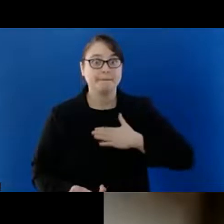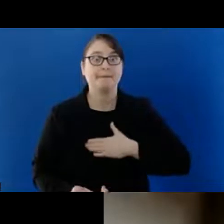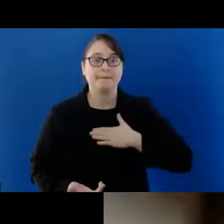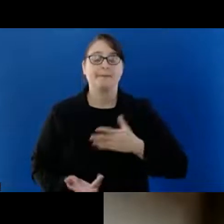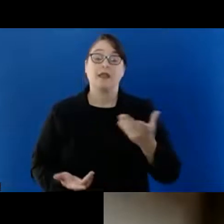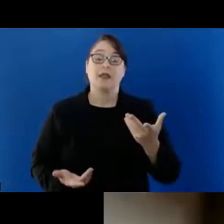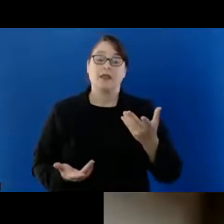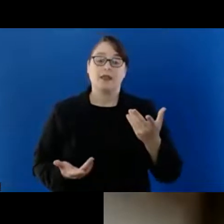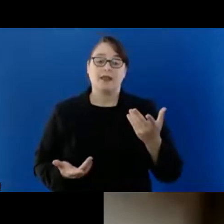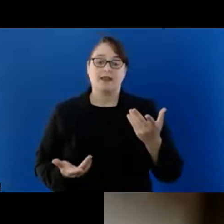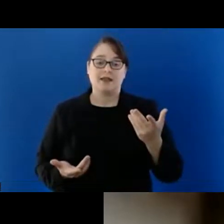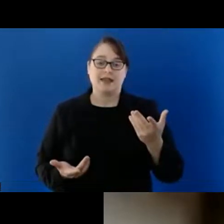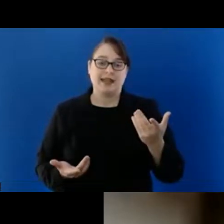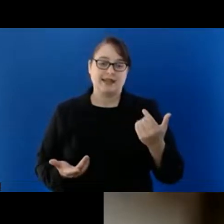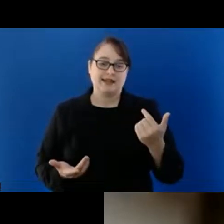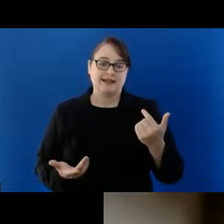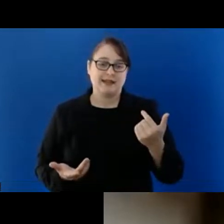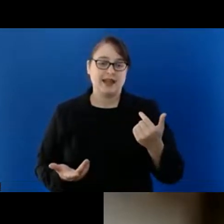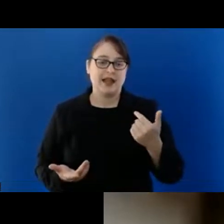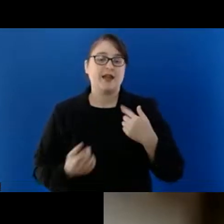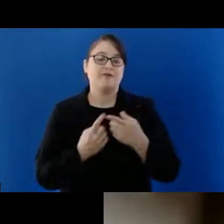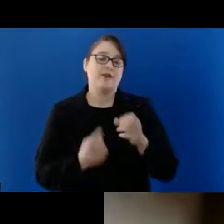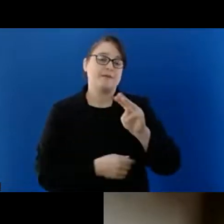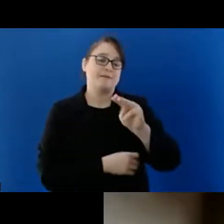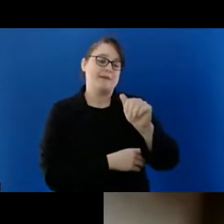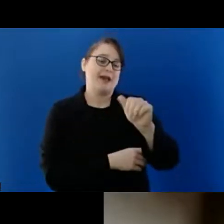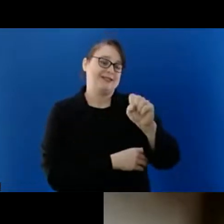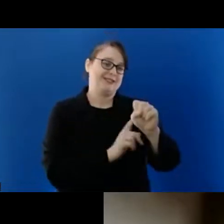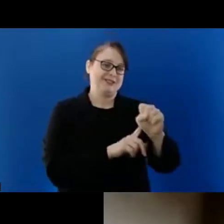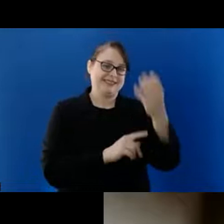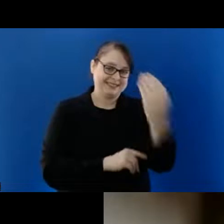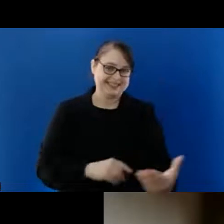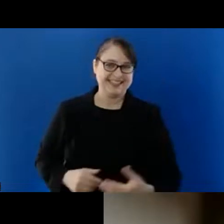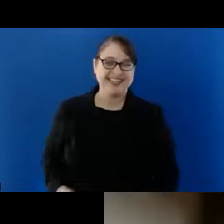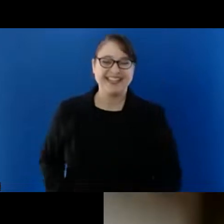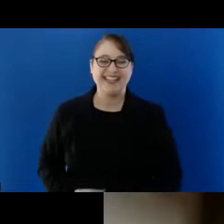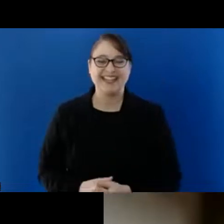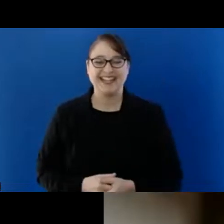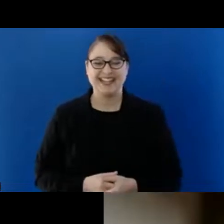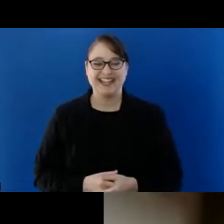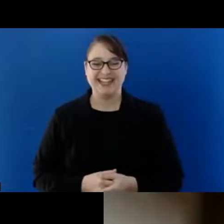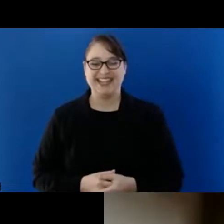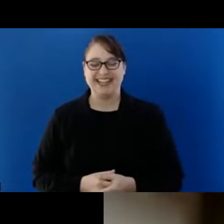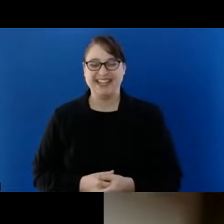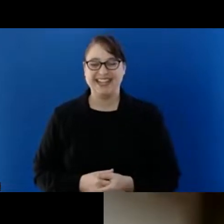you, I misunderstood your question. I'm from Massachusetts. Thank you.